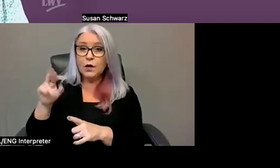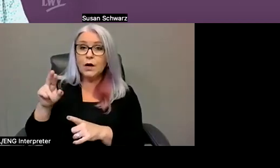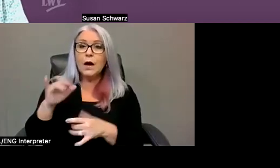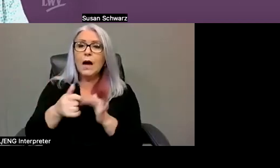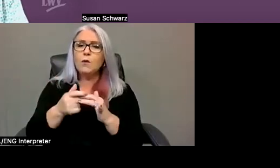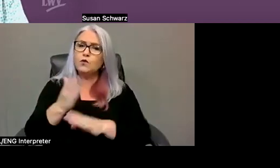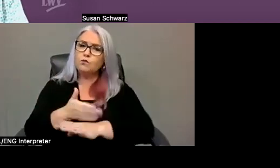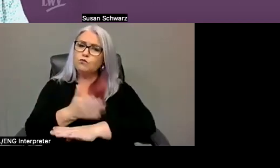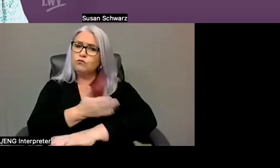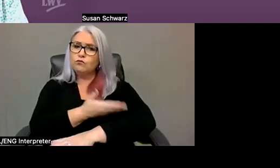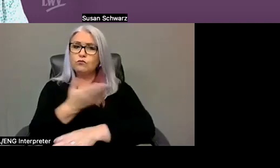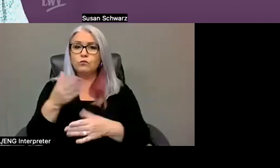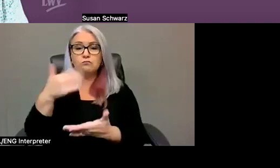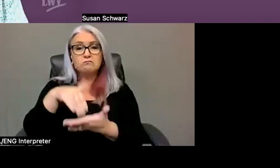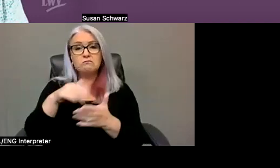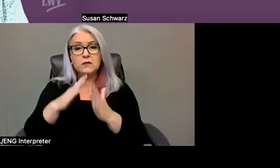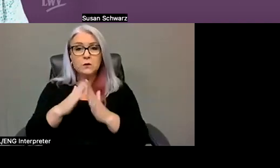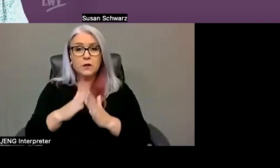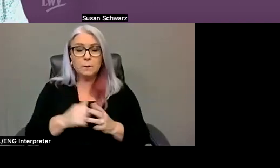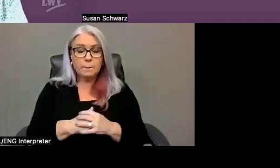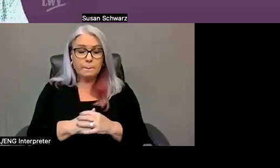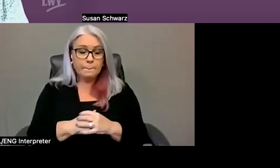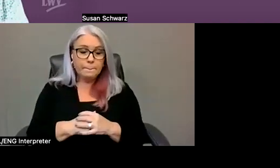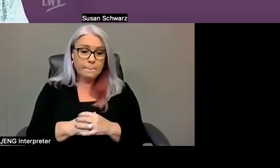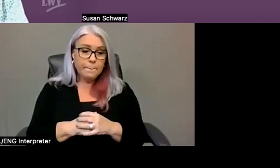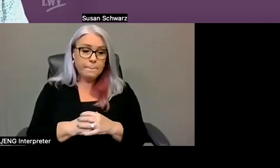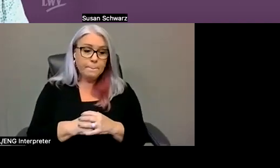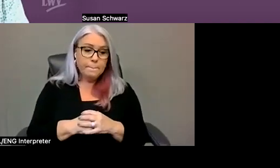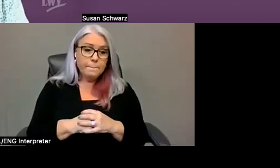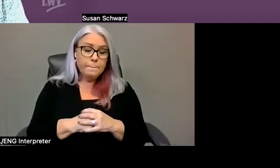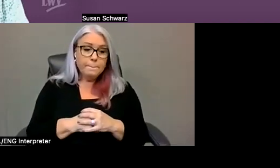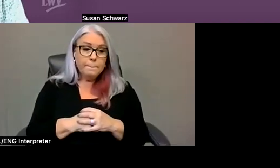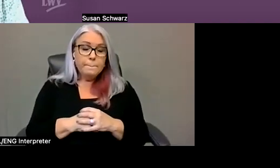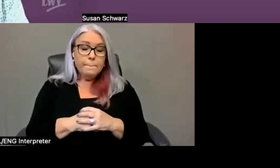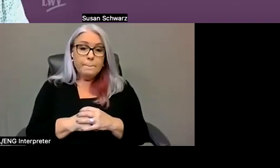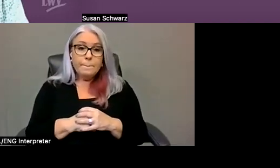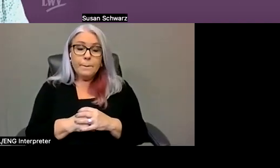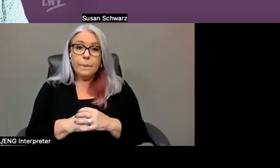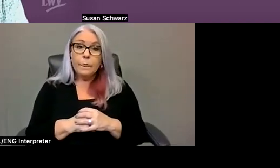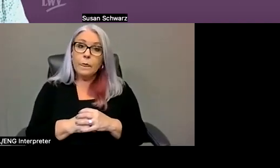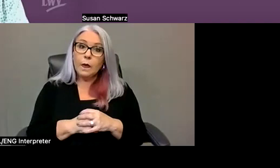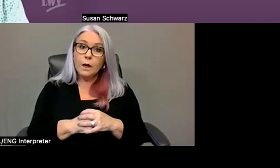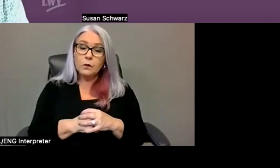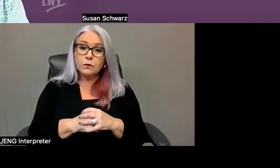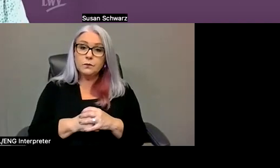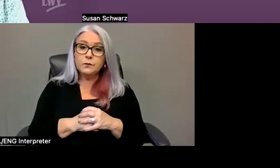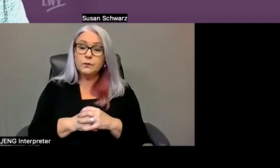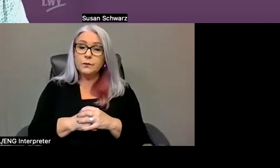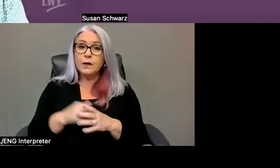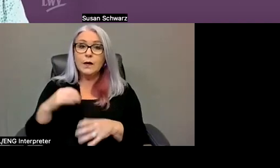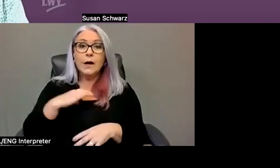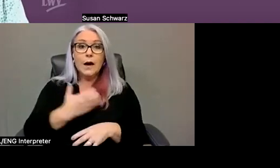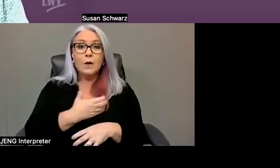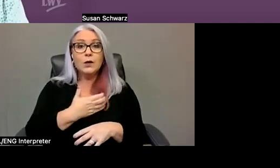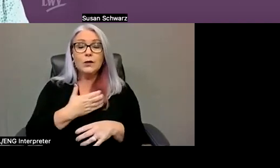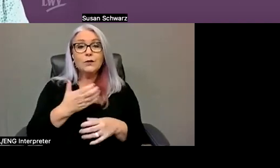downtown? So the downtown is a major focus of